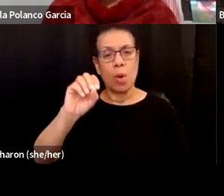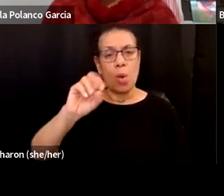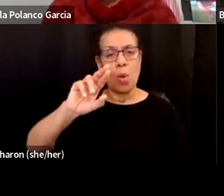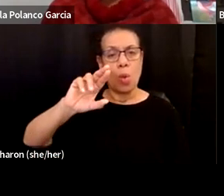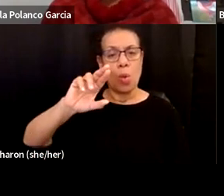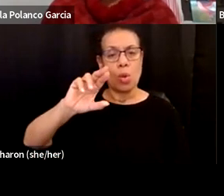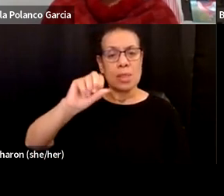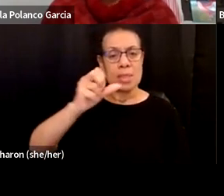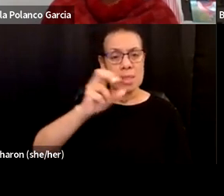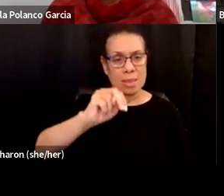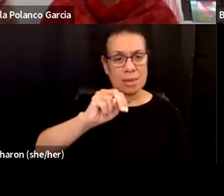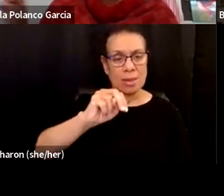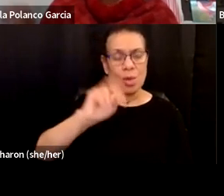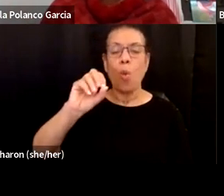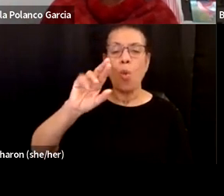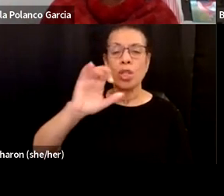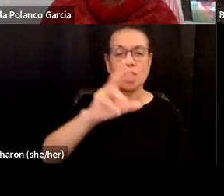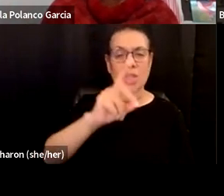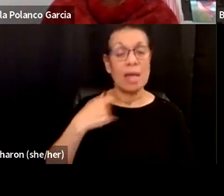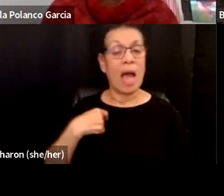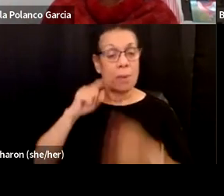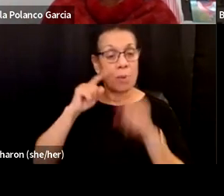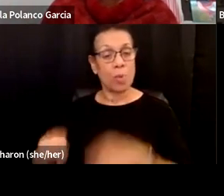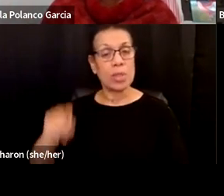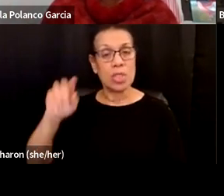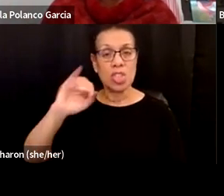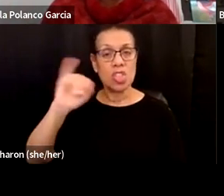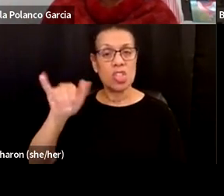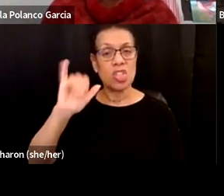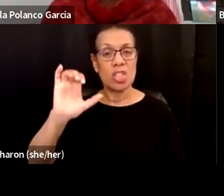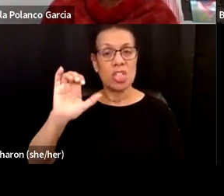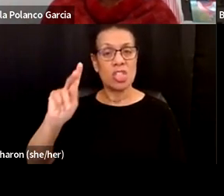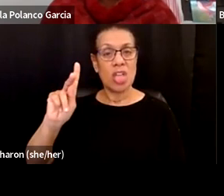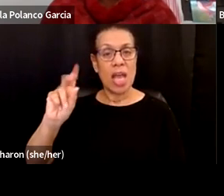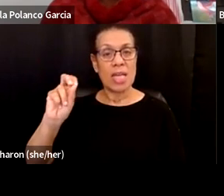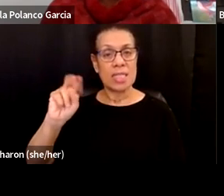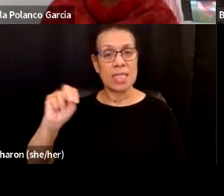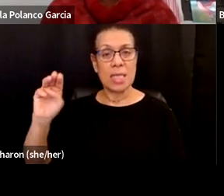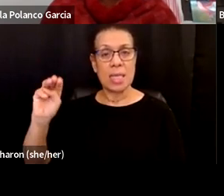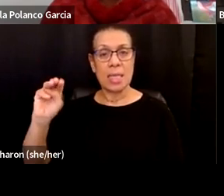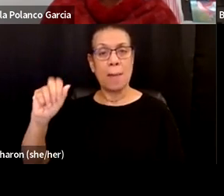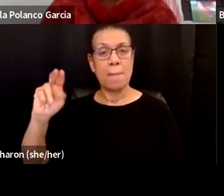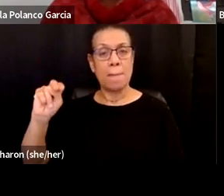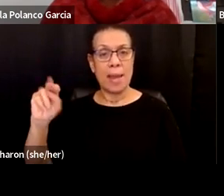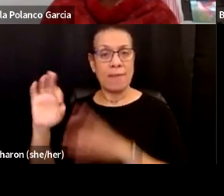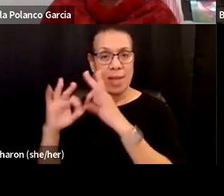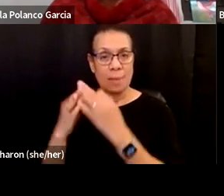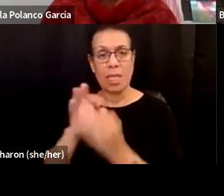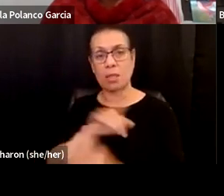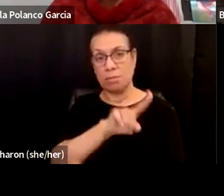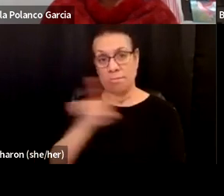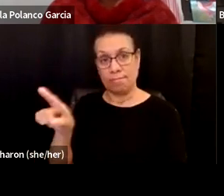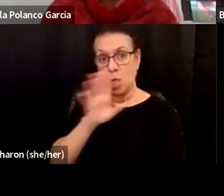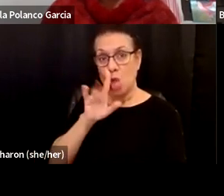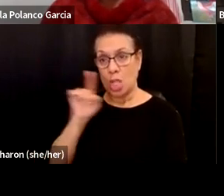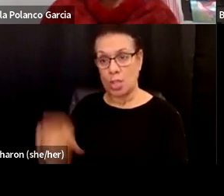families i was there i was there today and going back uh soon so great great thank you